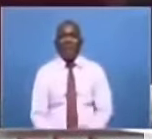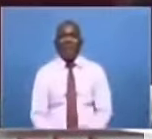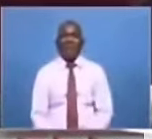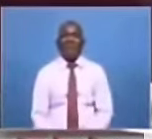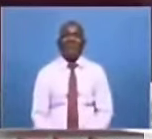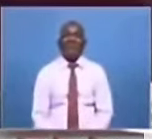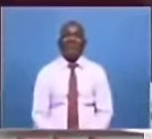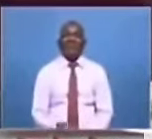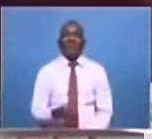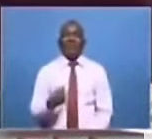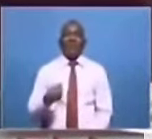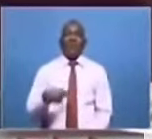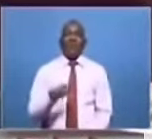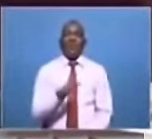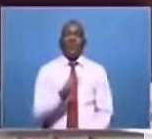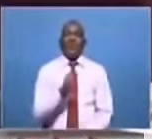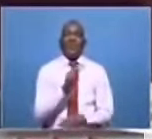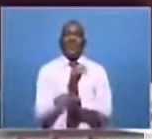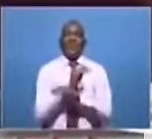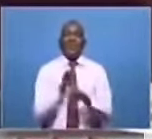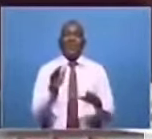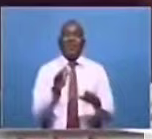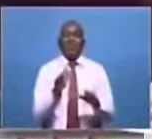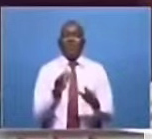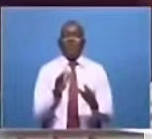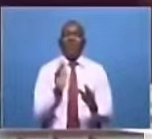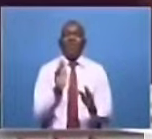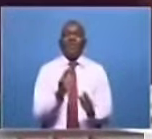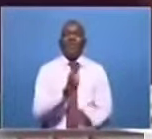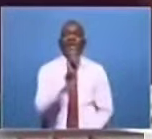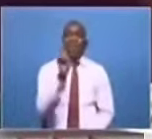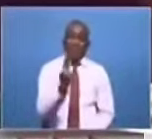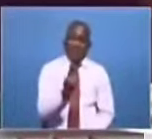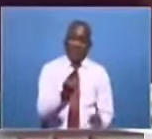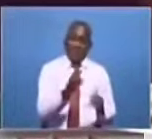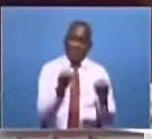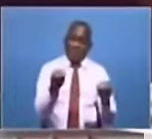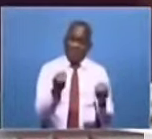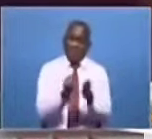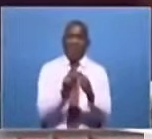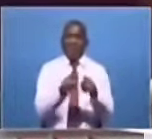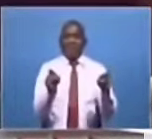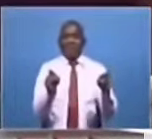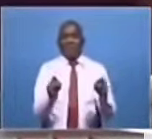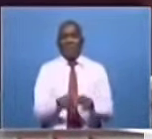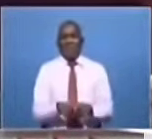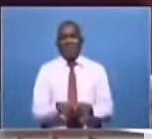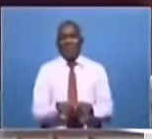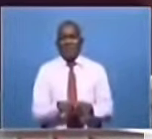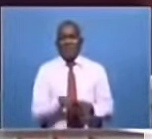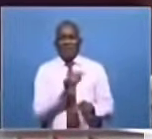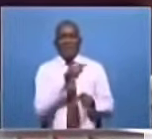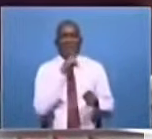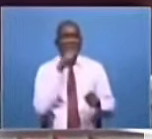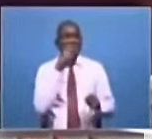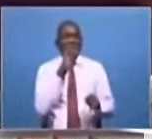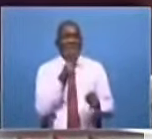we are not going to apply. That's not what happened. Your lordship didn't advert to it. Now, And it's quite clear